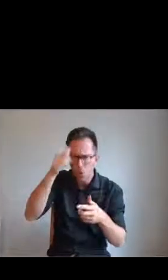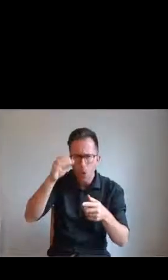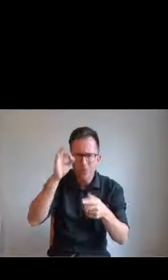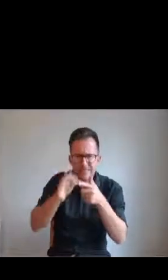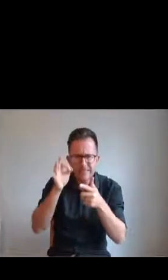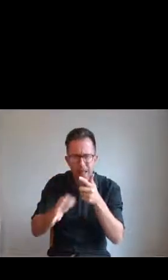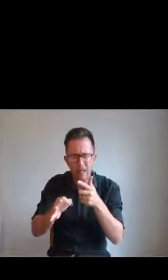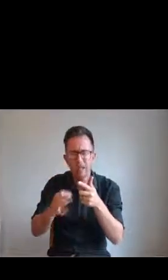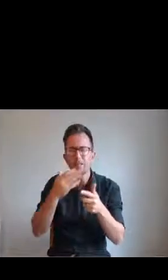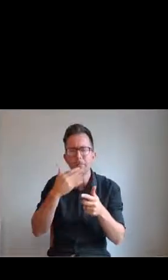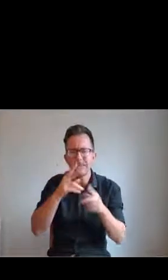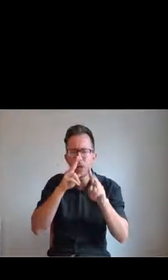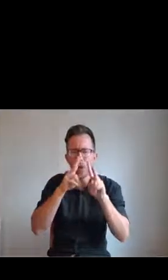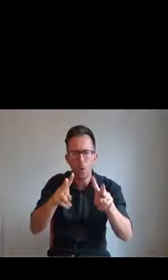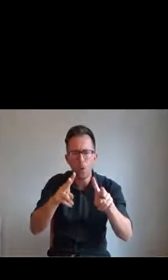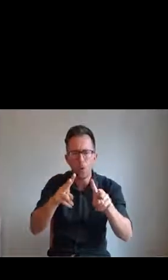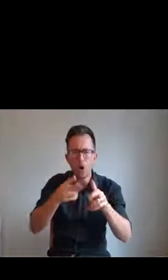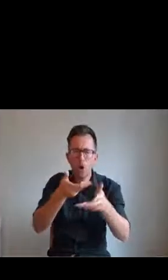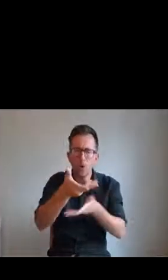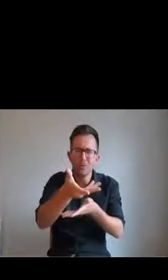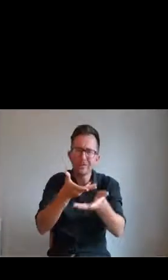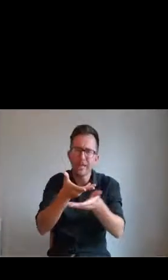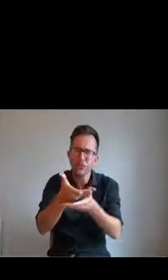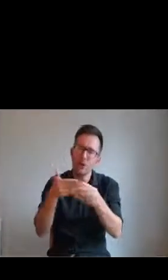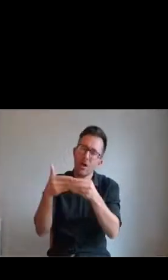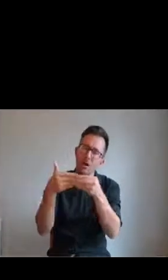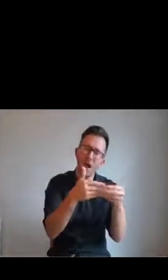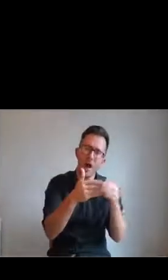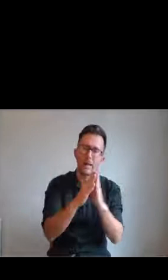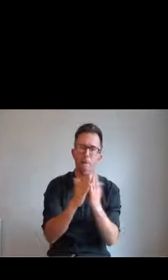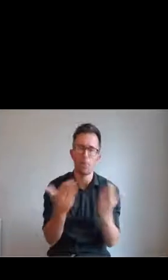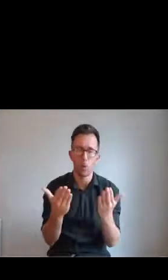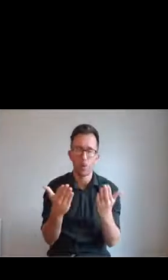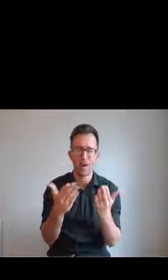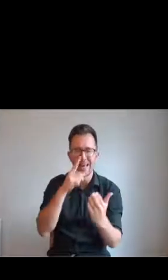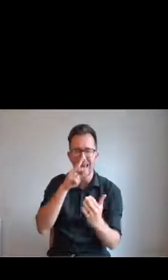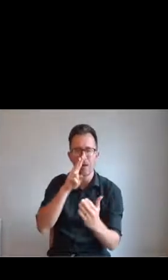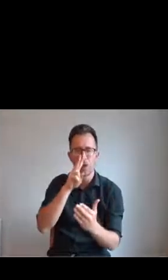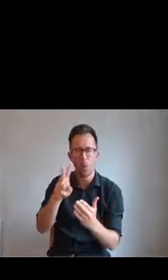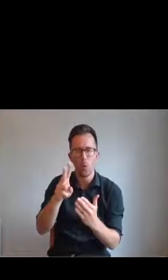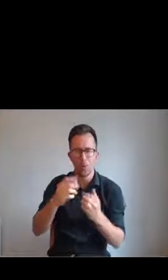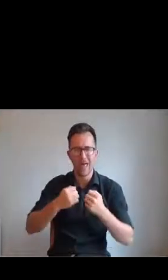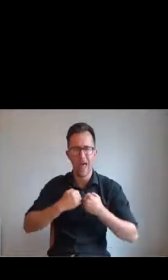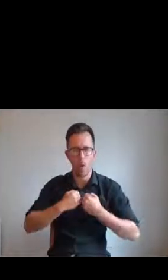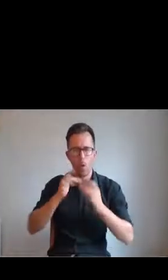Consultation Guidebook, which is available on the Lower Thames Crossing website.